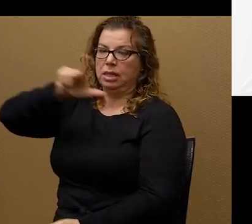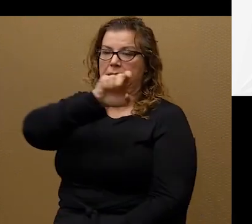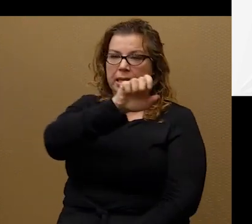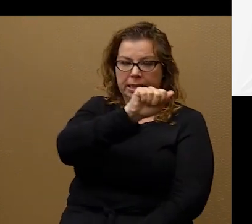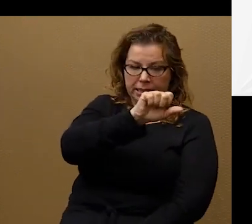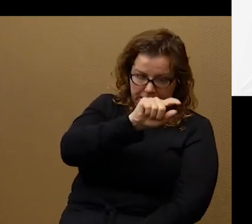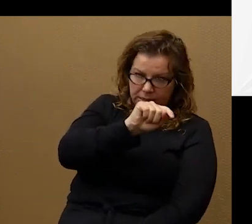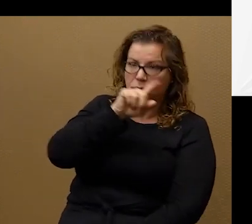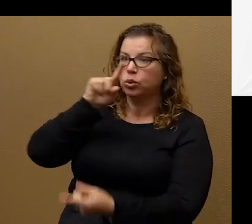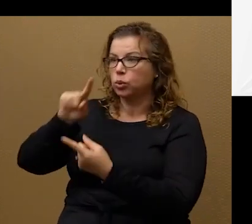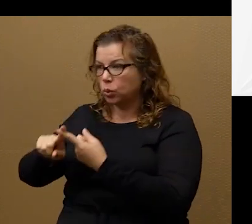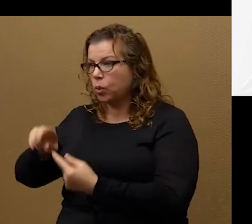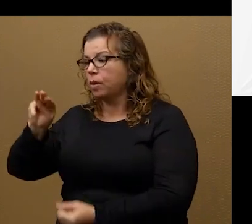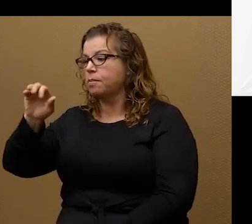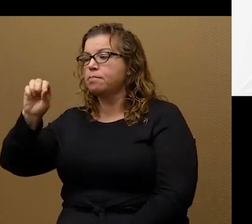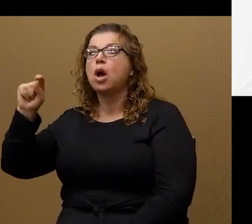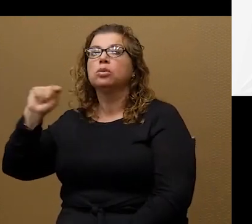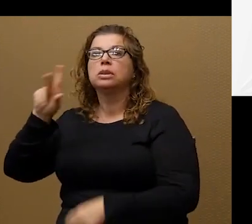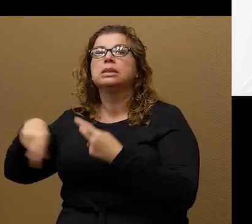I'm